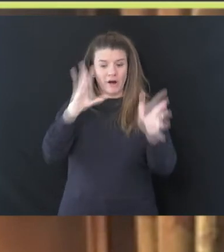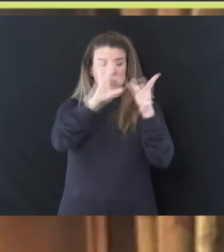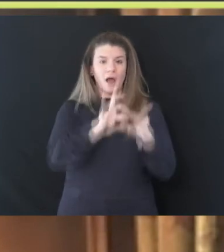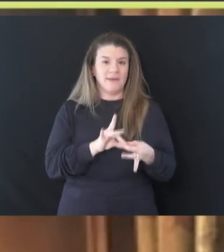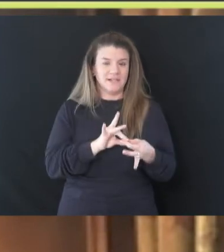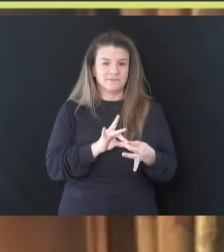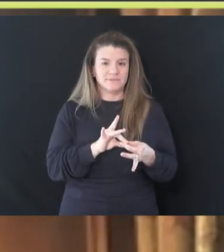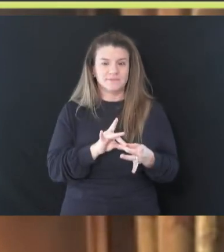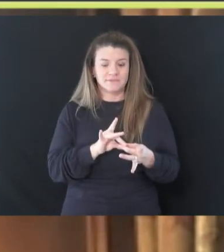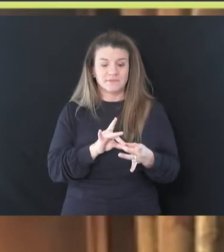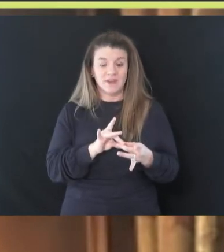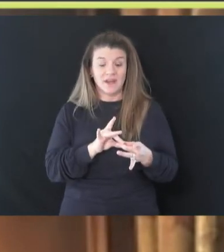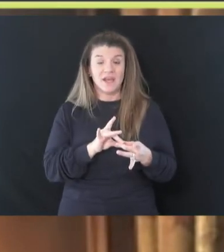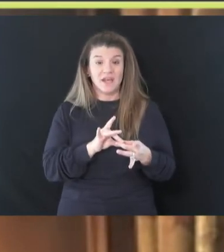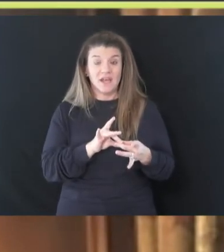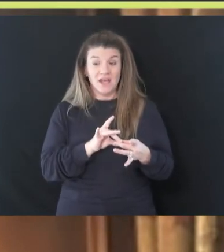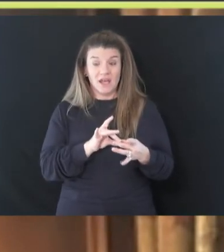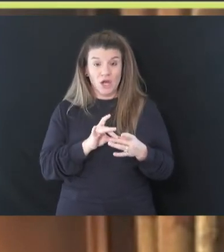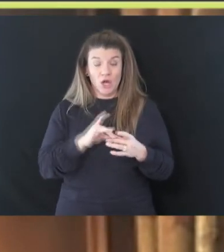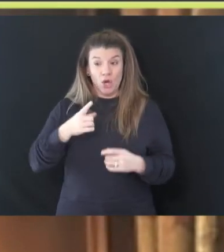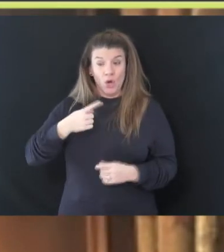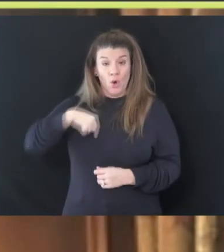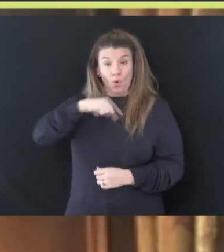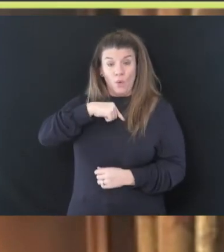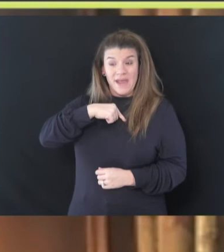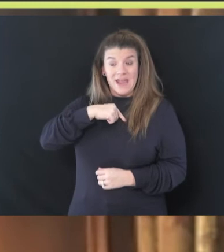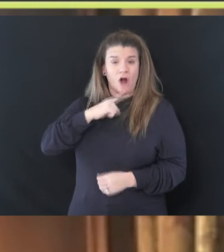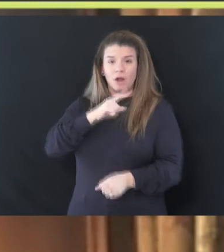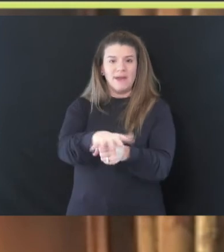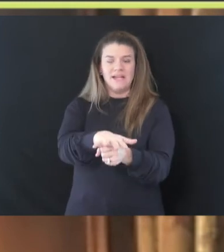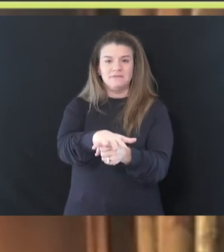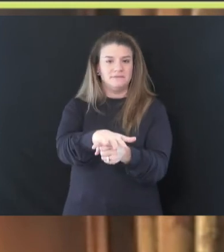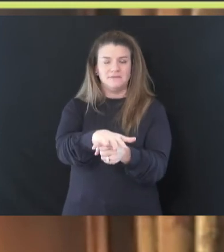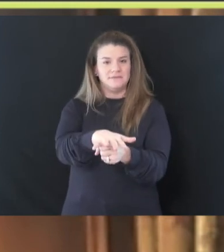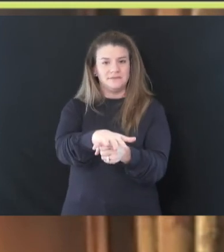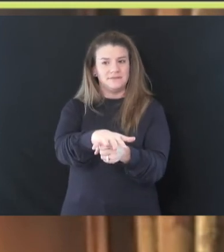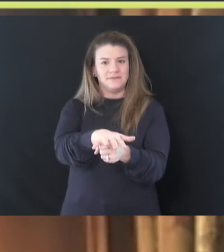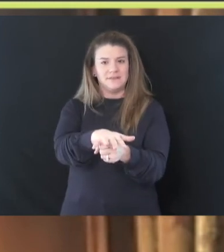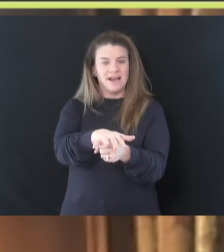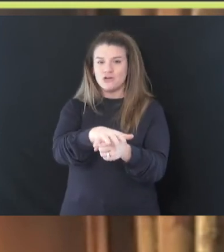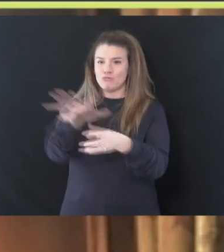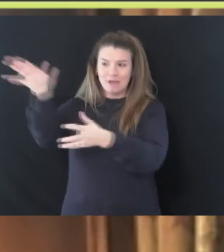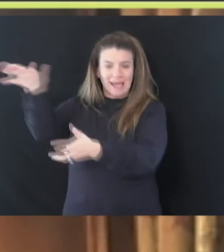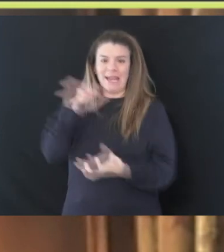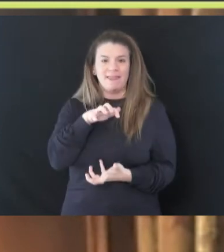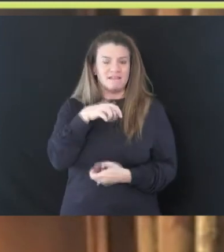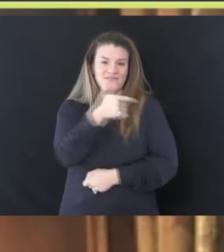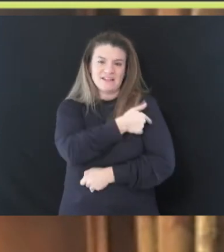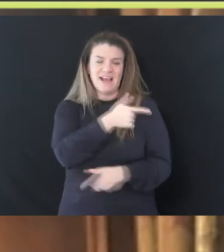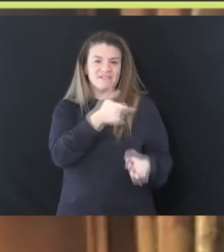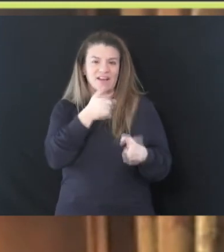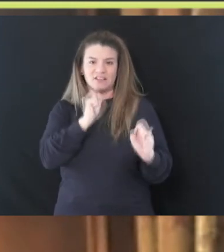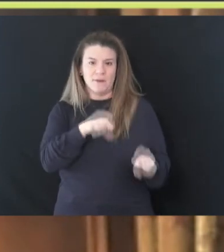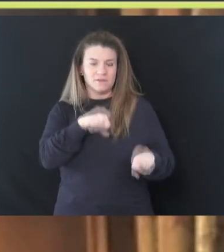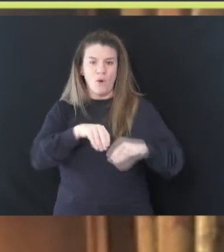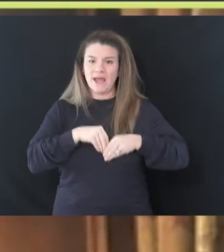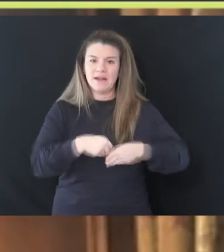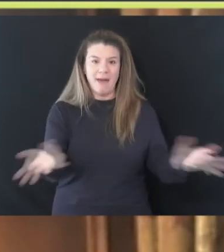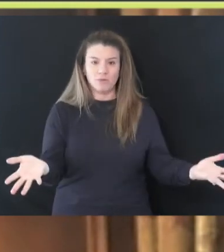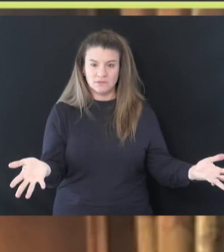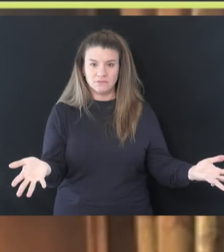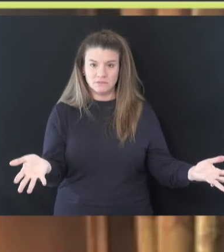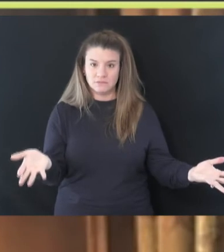are, and General Hoyer, we are committed to bringing vaccines as quickly as possible to West Virginia.